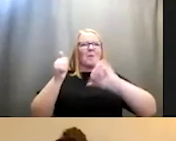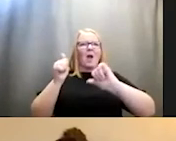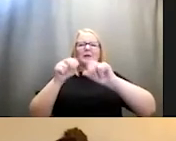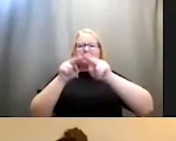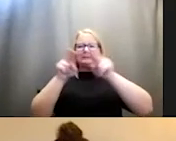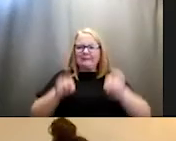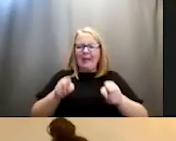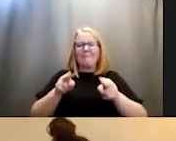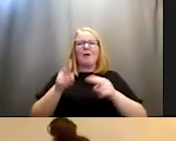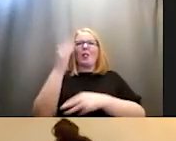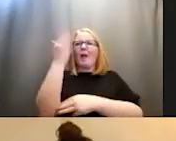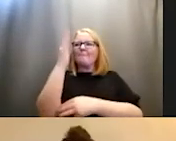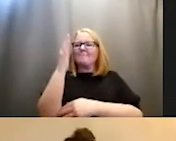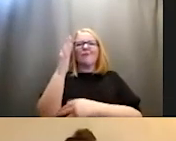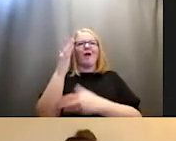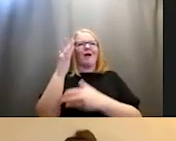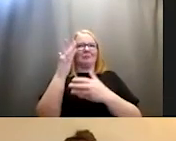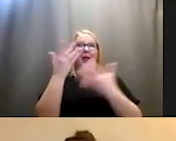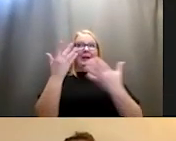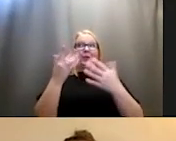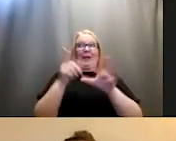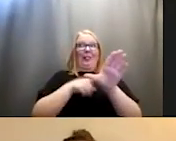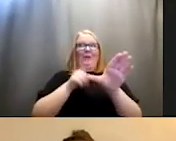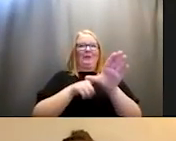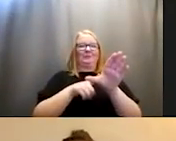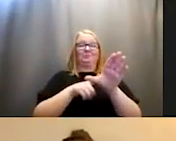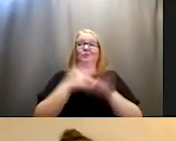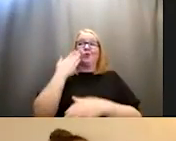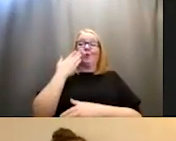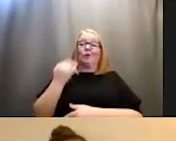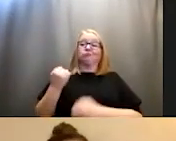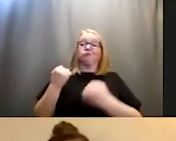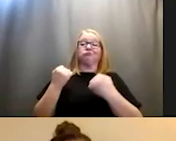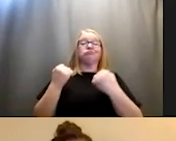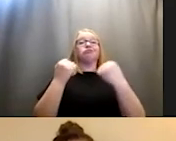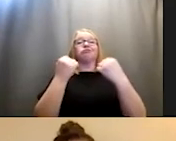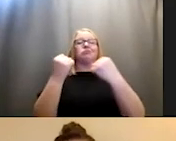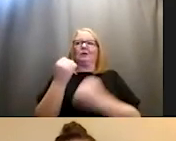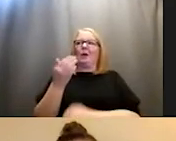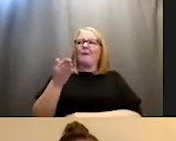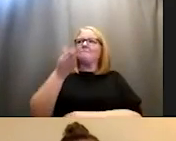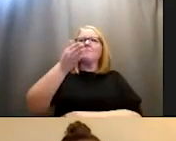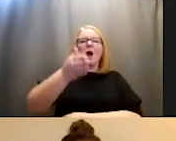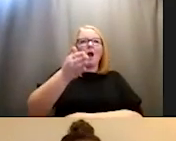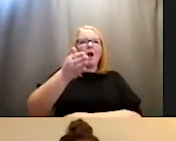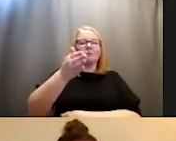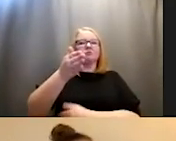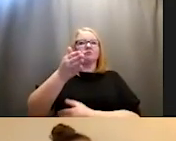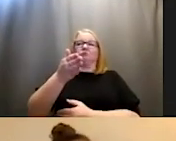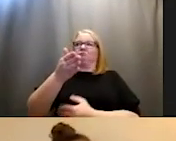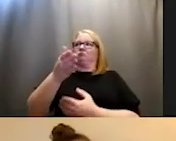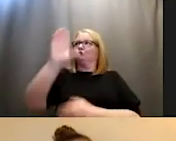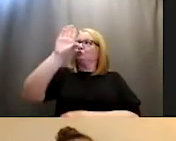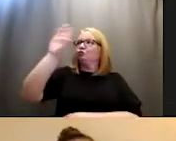swivel stools to offer makeovers. And the idea was that they would park up anywhere where the cosmetics were being sold internationally in department stores